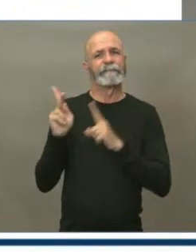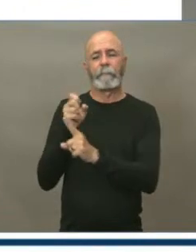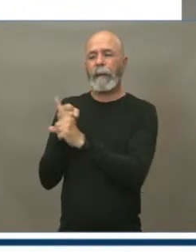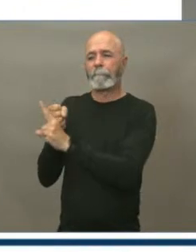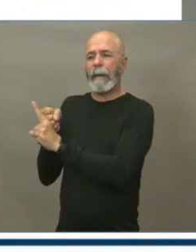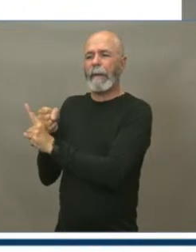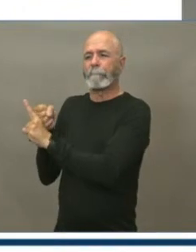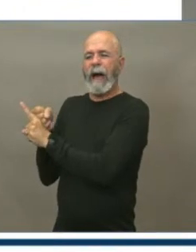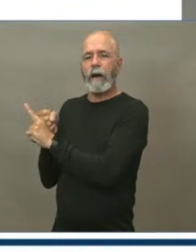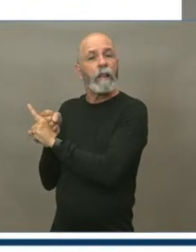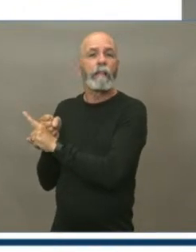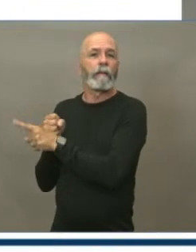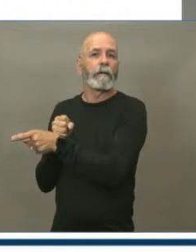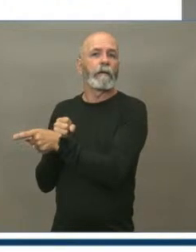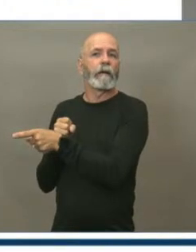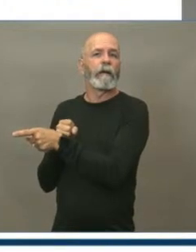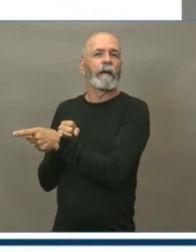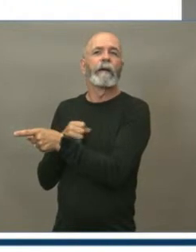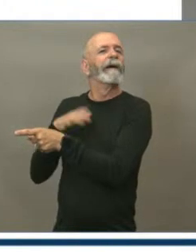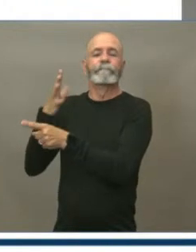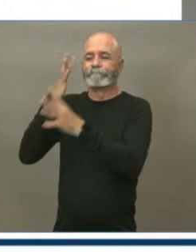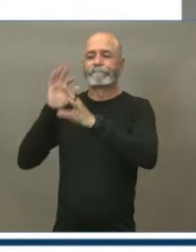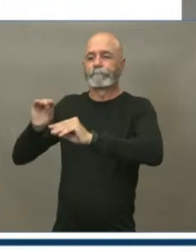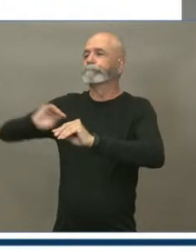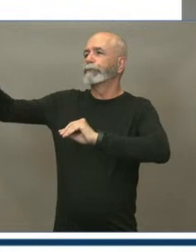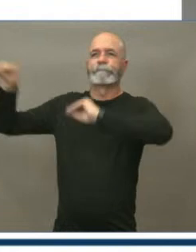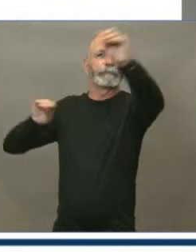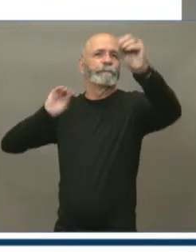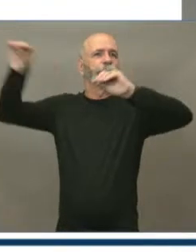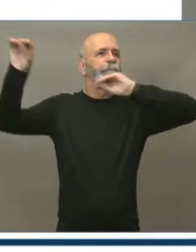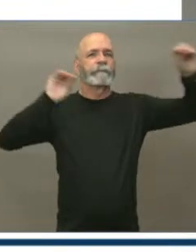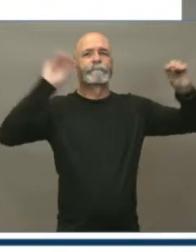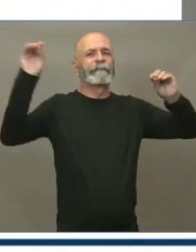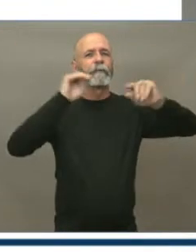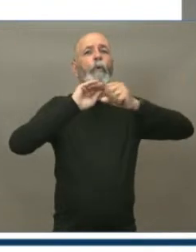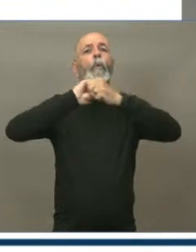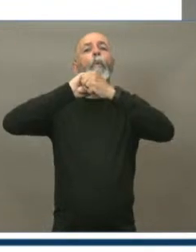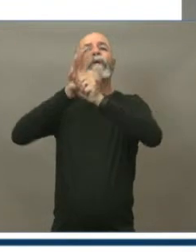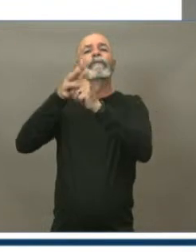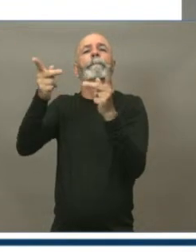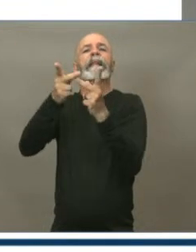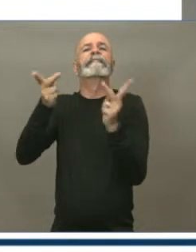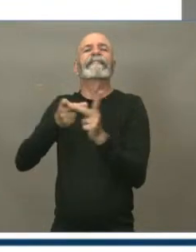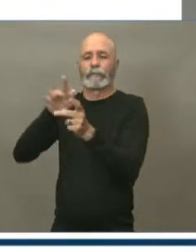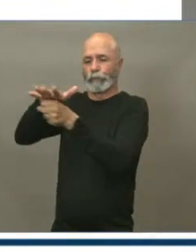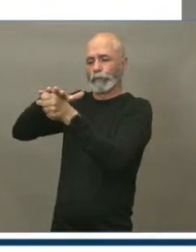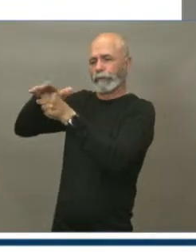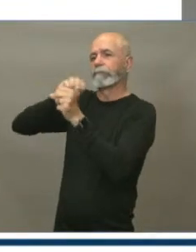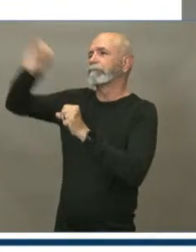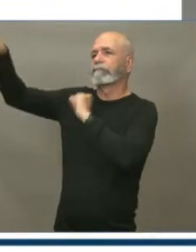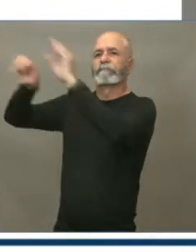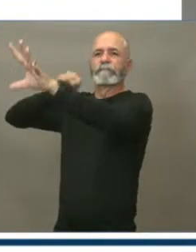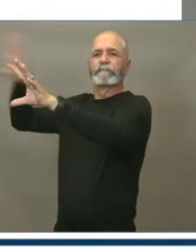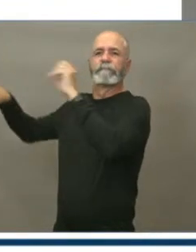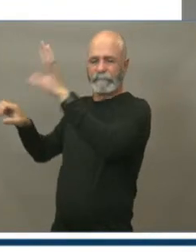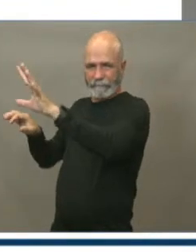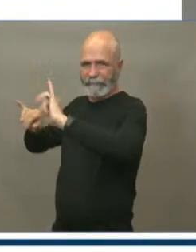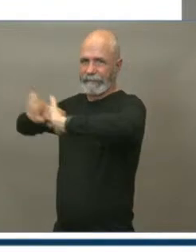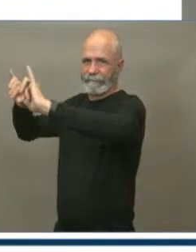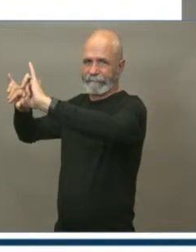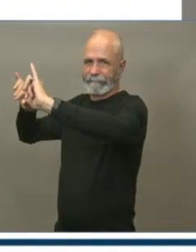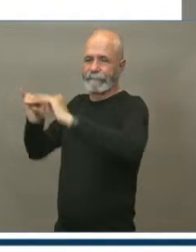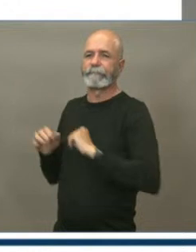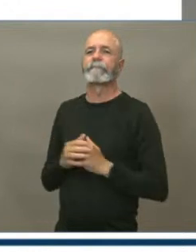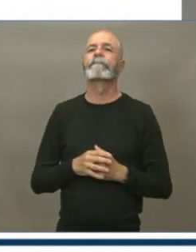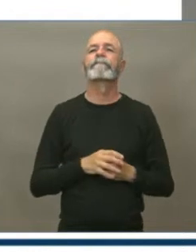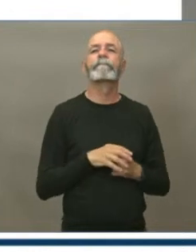those patients have been transferred to the COVID unit and are being cared for there. There's been testing of additional